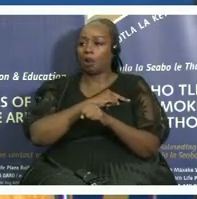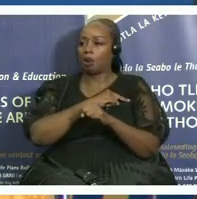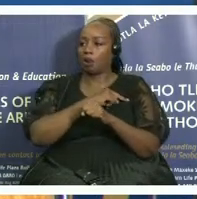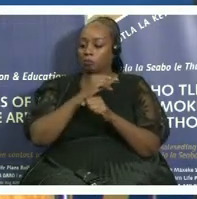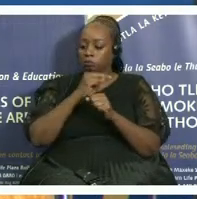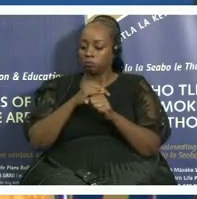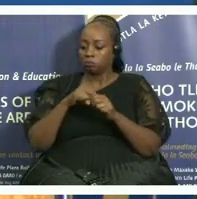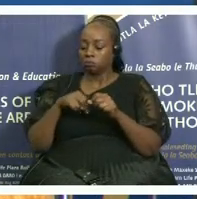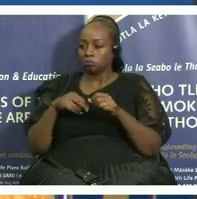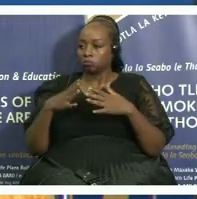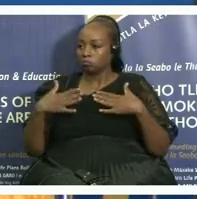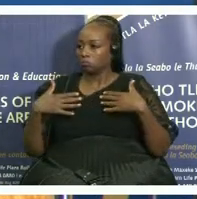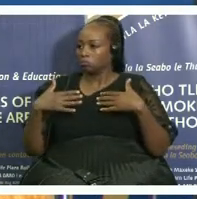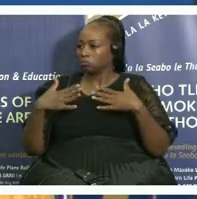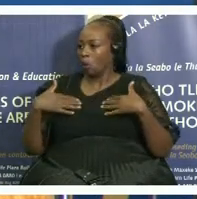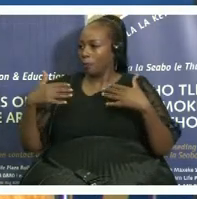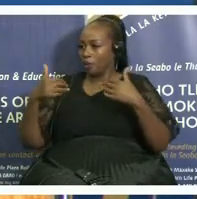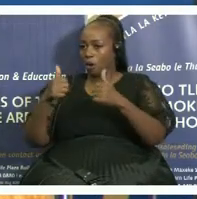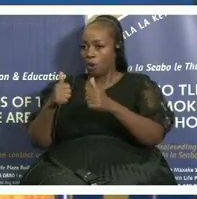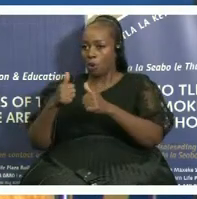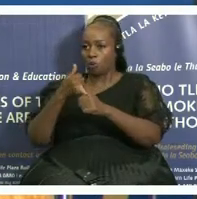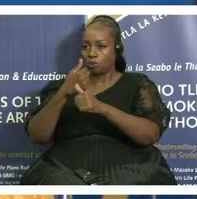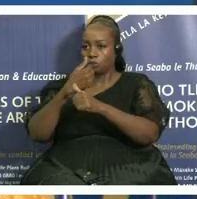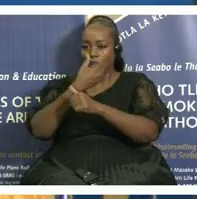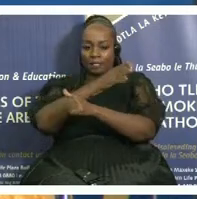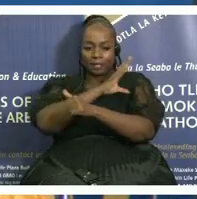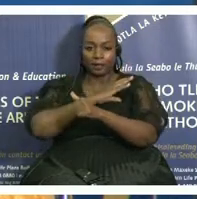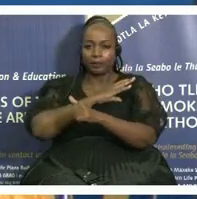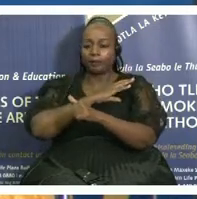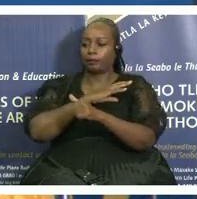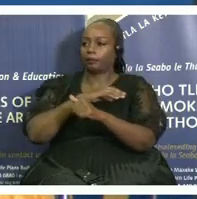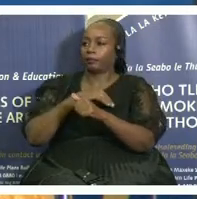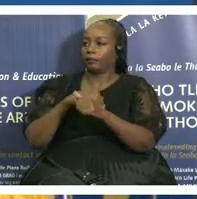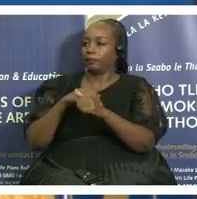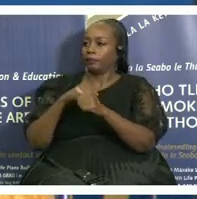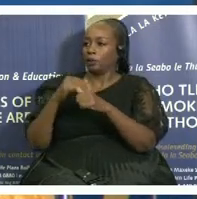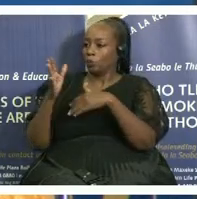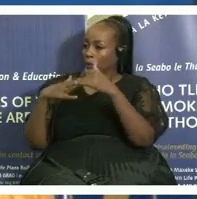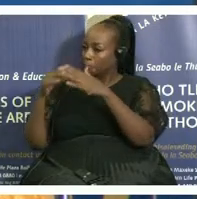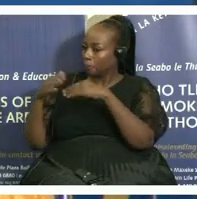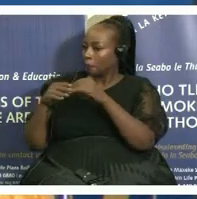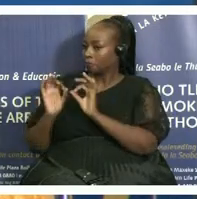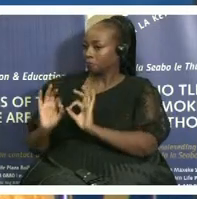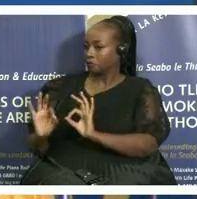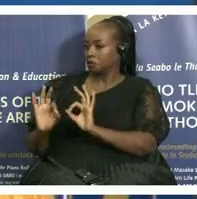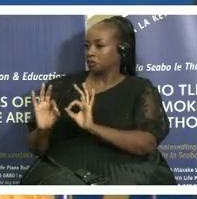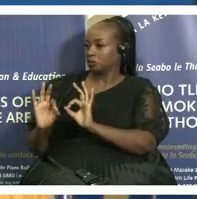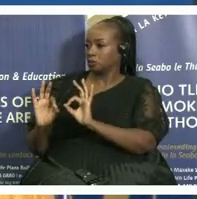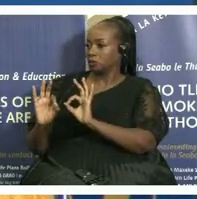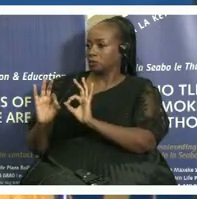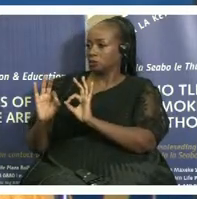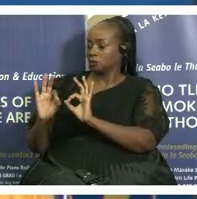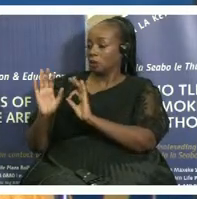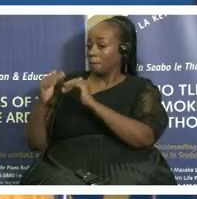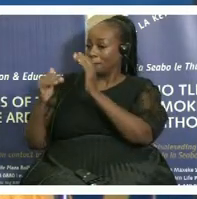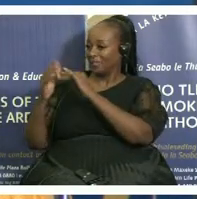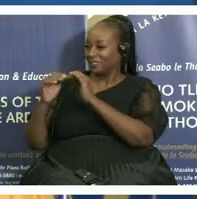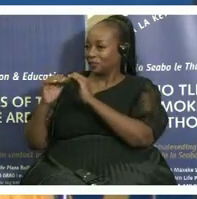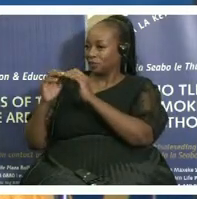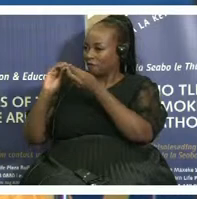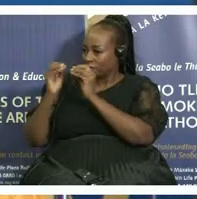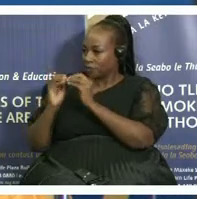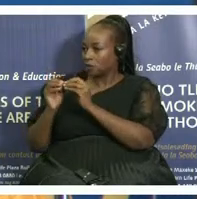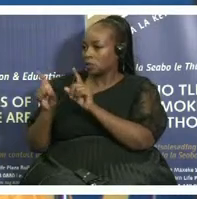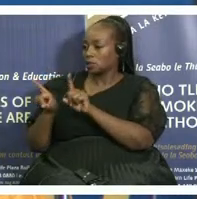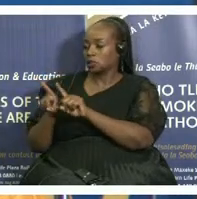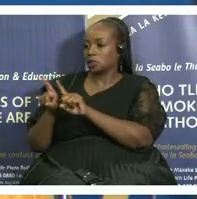refurbishment, Siadimo Clinic upgrade, Buitumelo Clinic refurbishment, Winberg Hospital